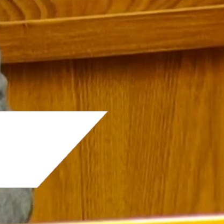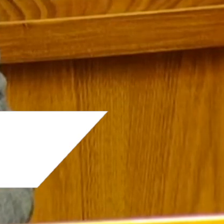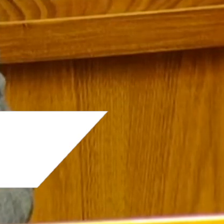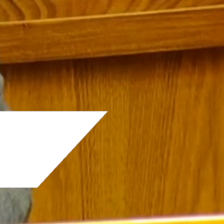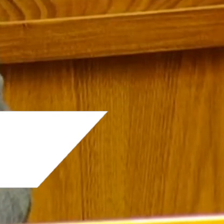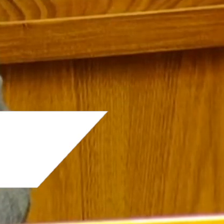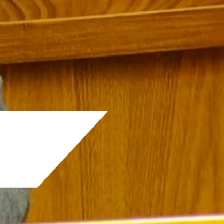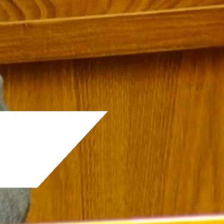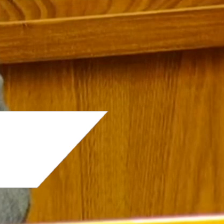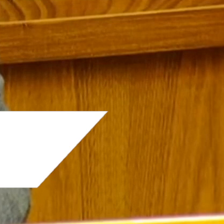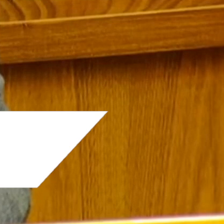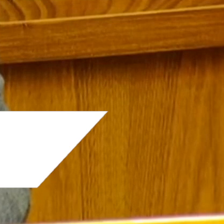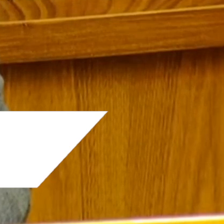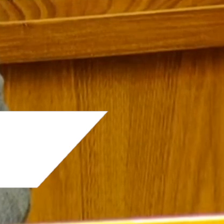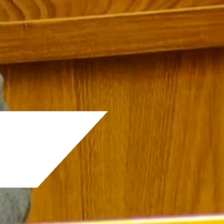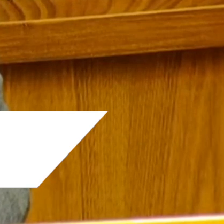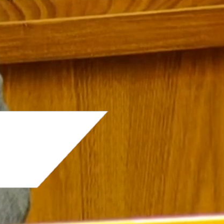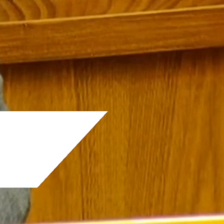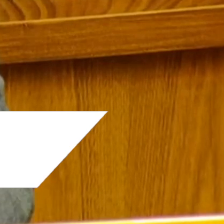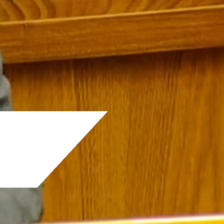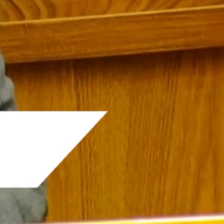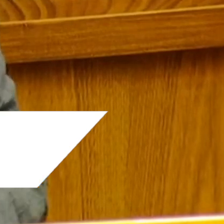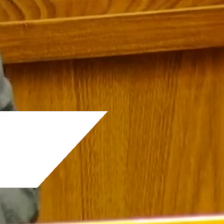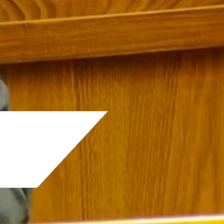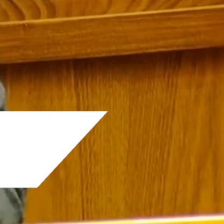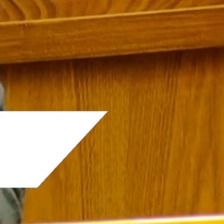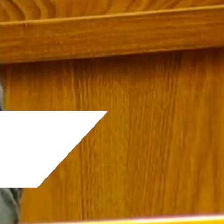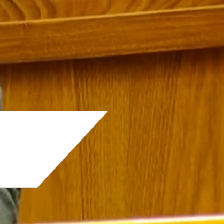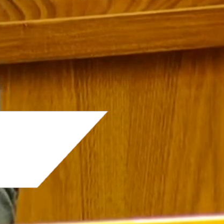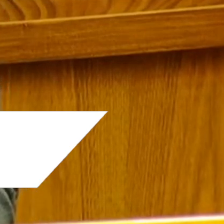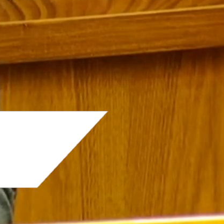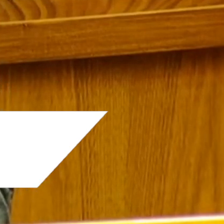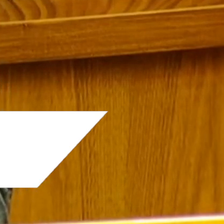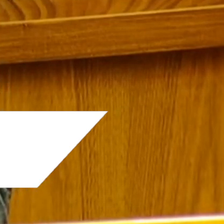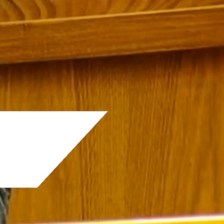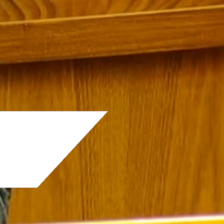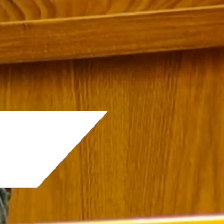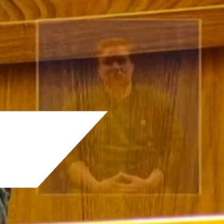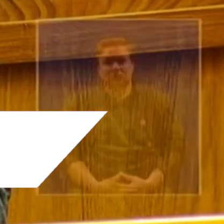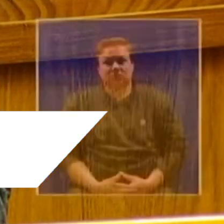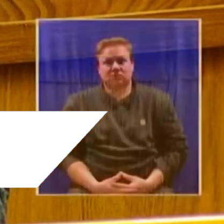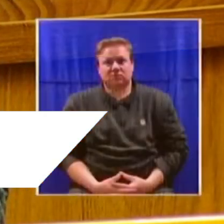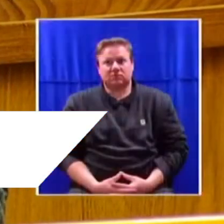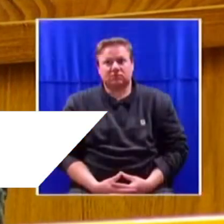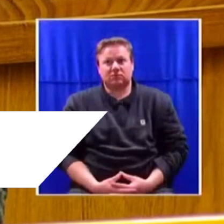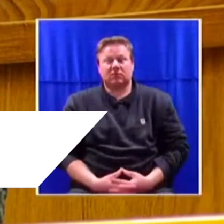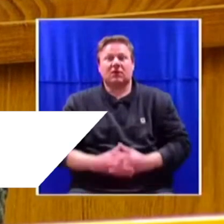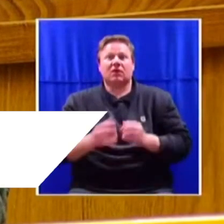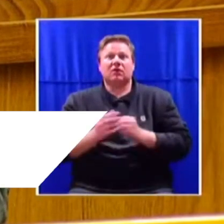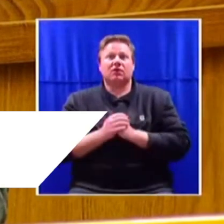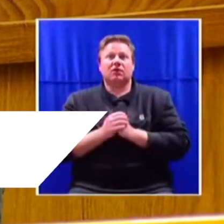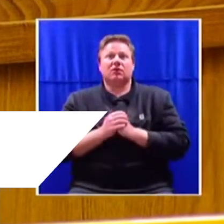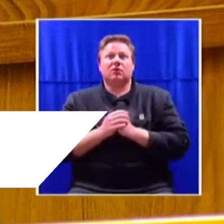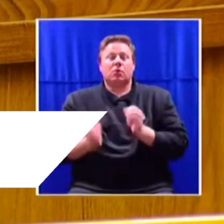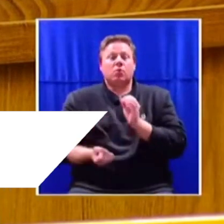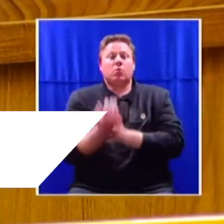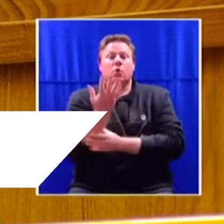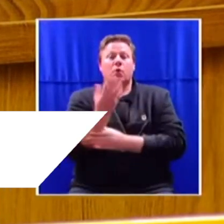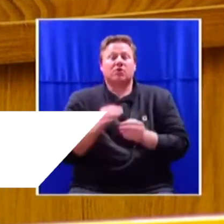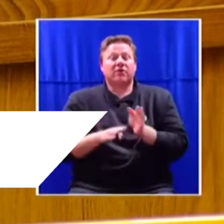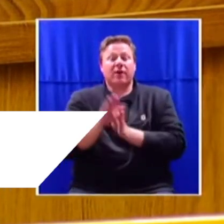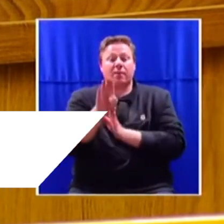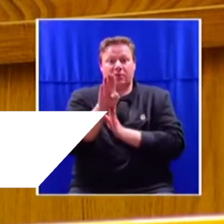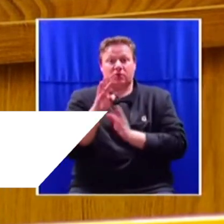mismanagement, improved service delivery, and growth and development that results in shared prosperity. On